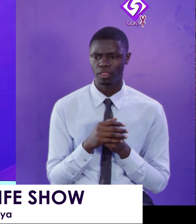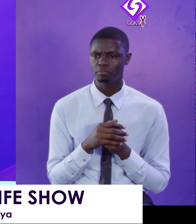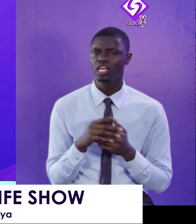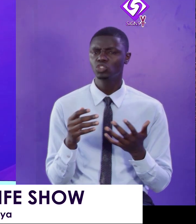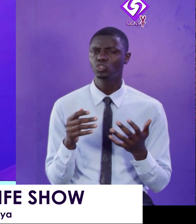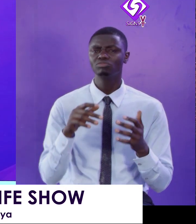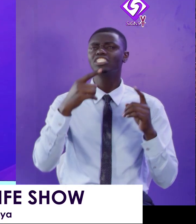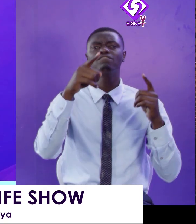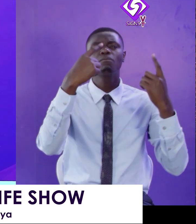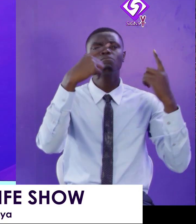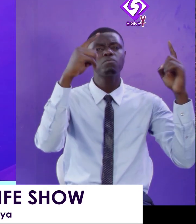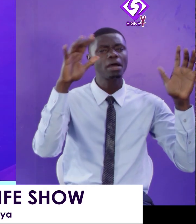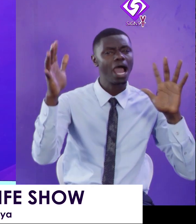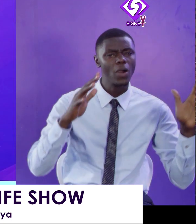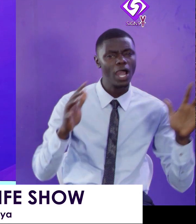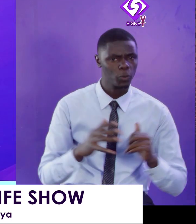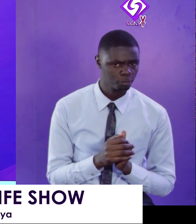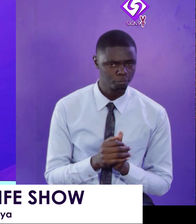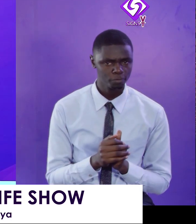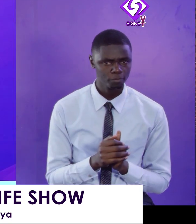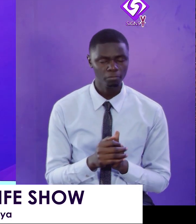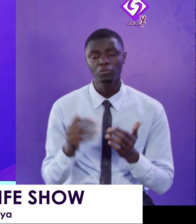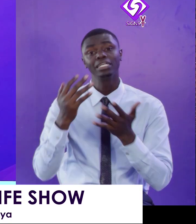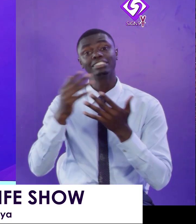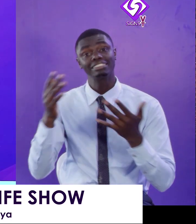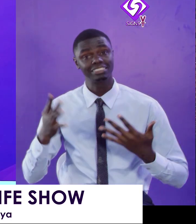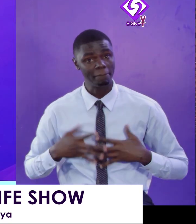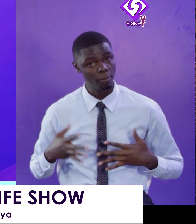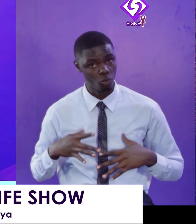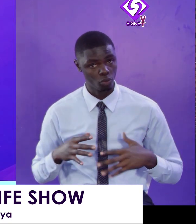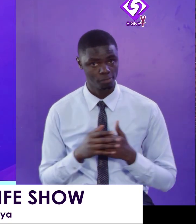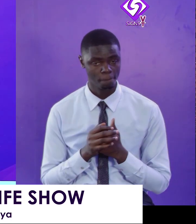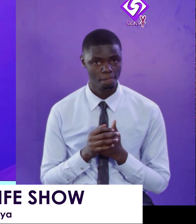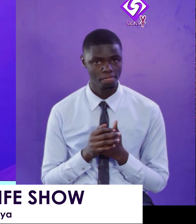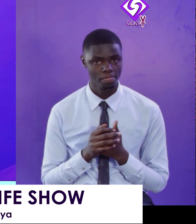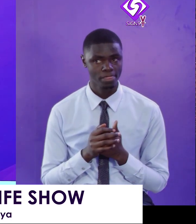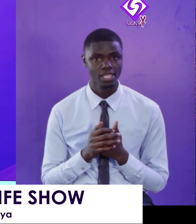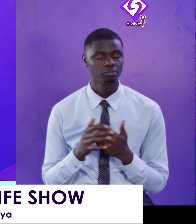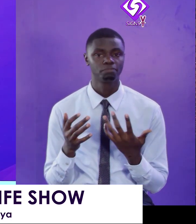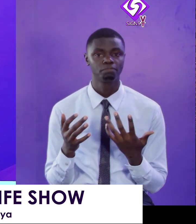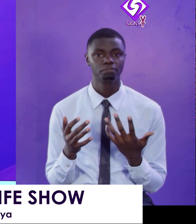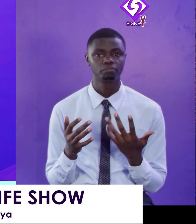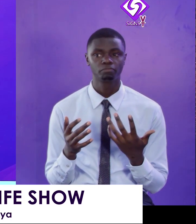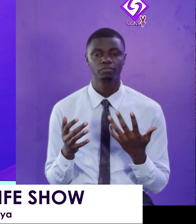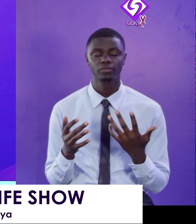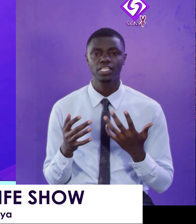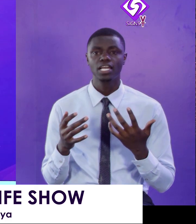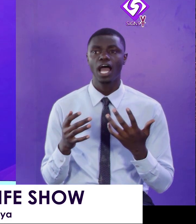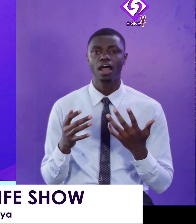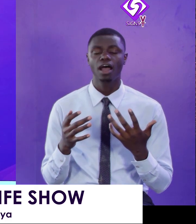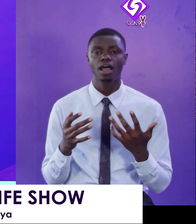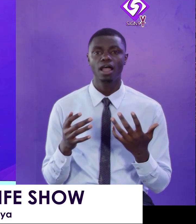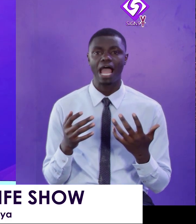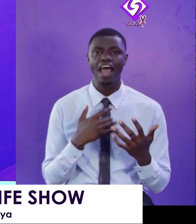in place? How is it that some people have already set that in place? They have